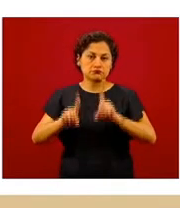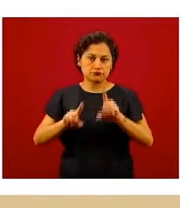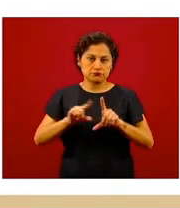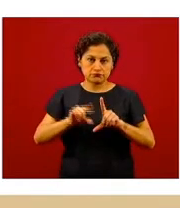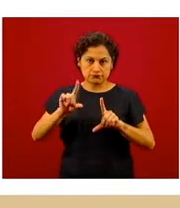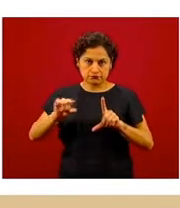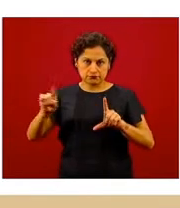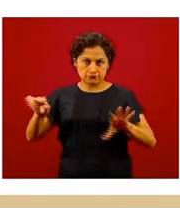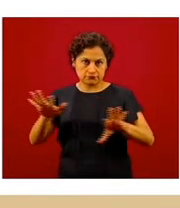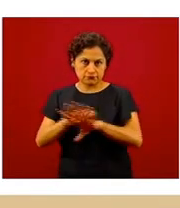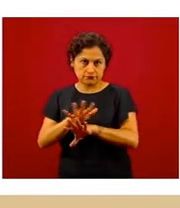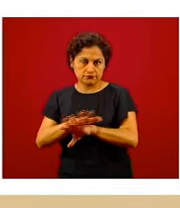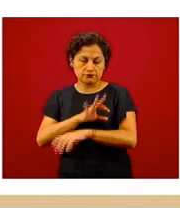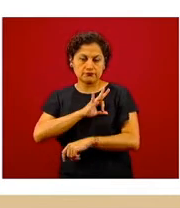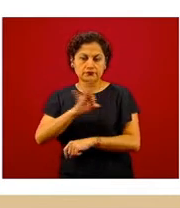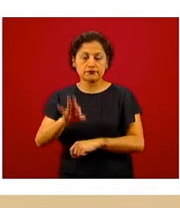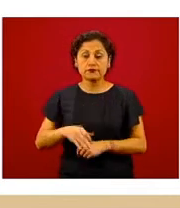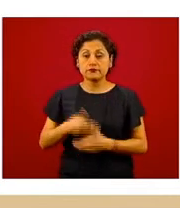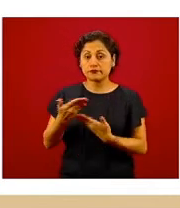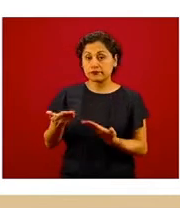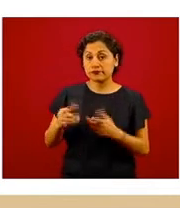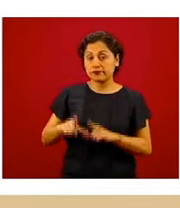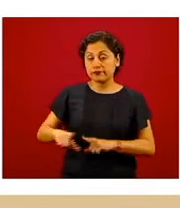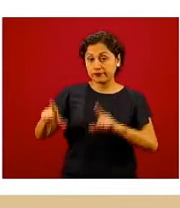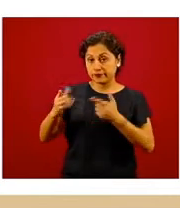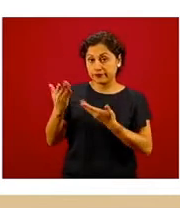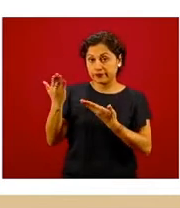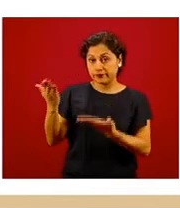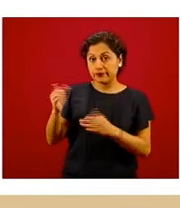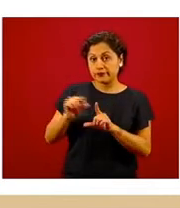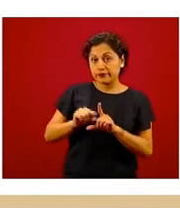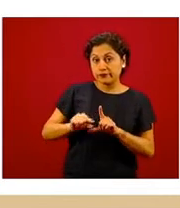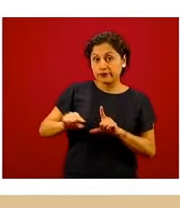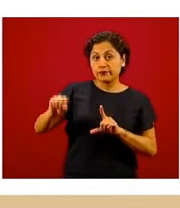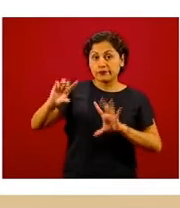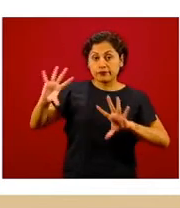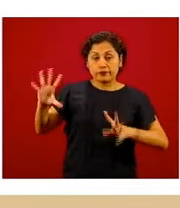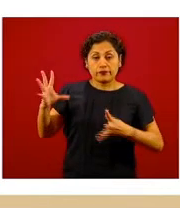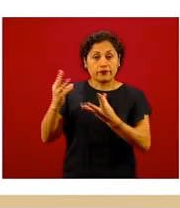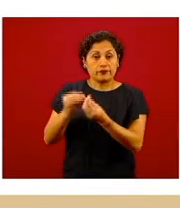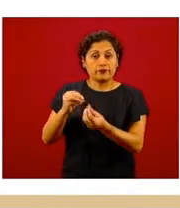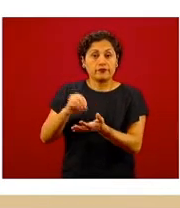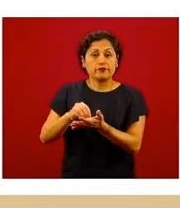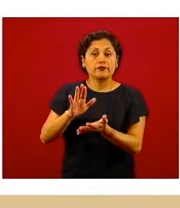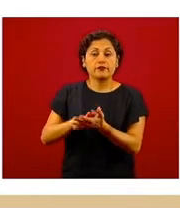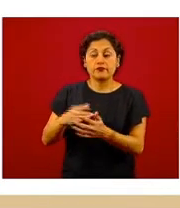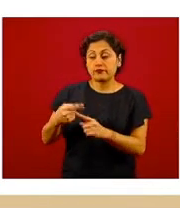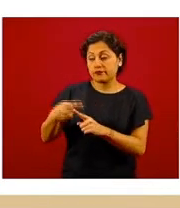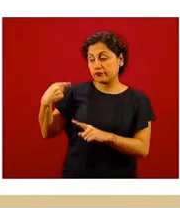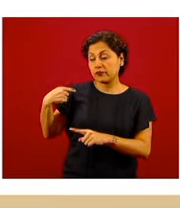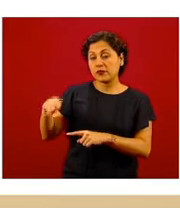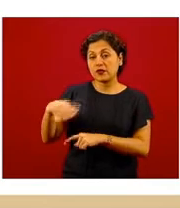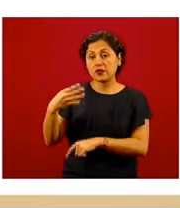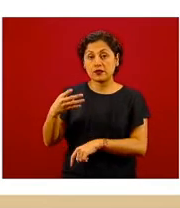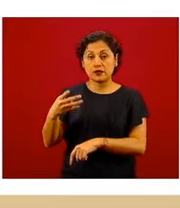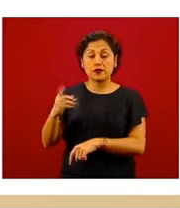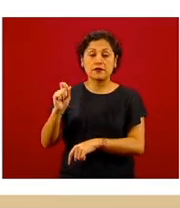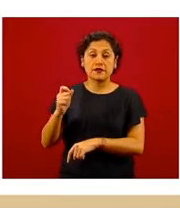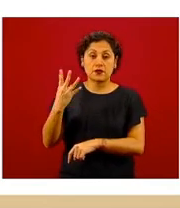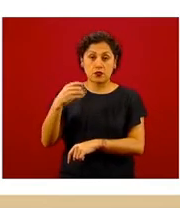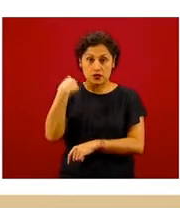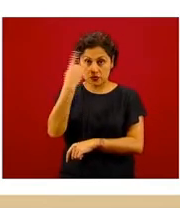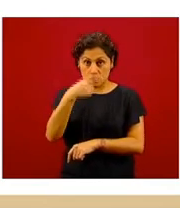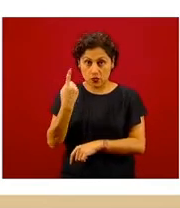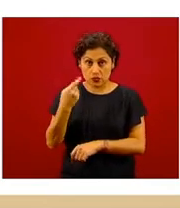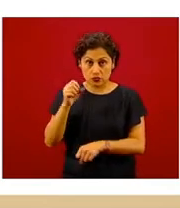On the next slide, we see the cumulative burden over the last 24 hours.